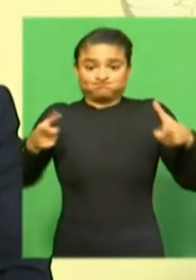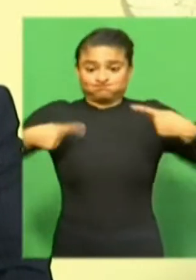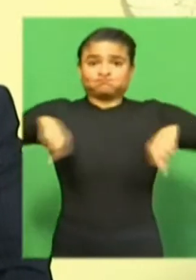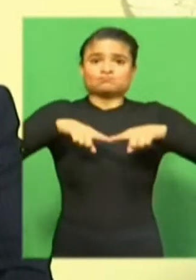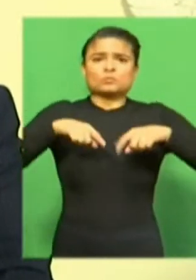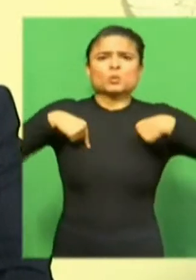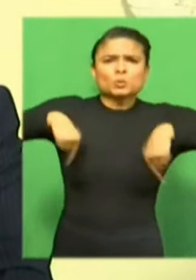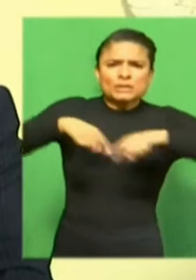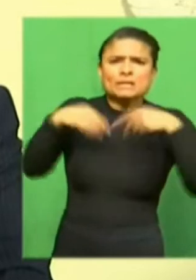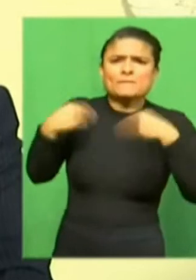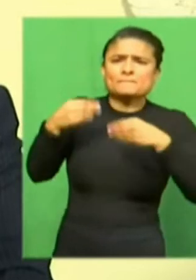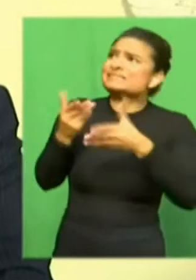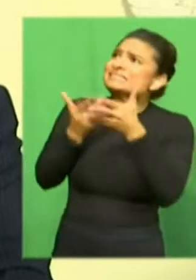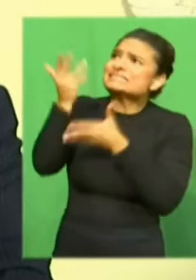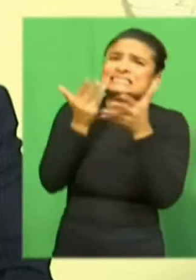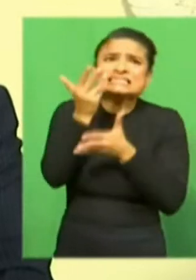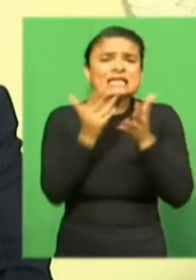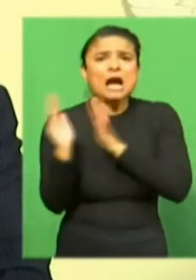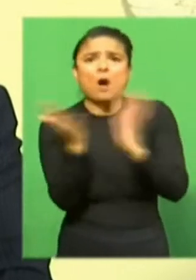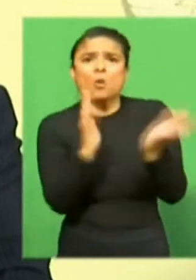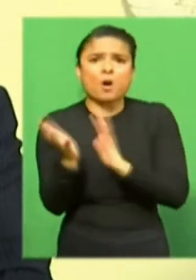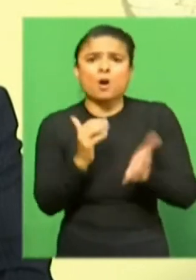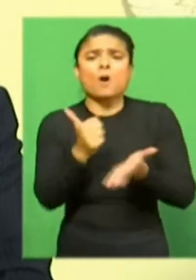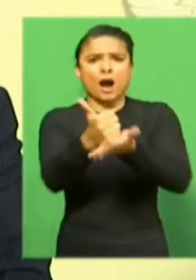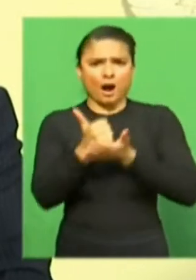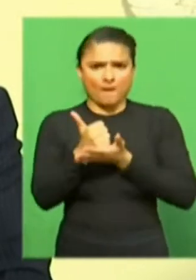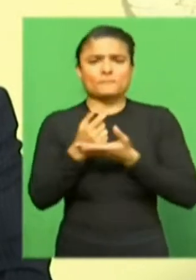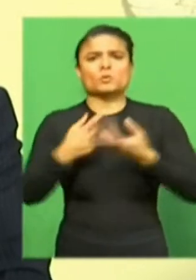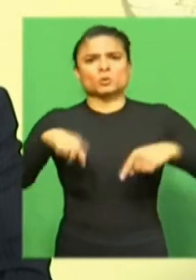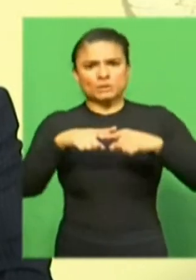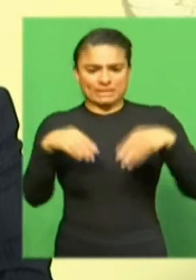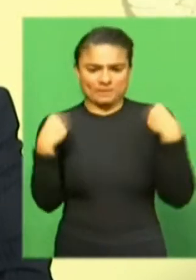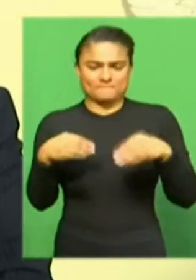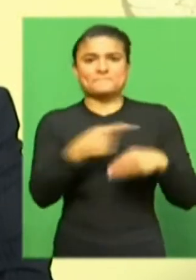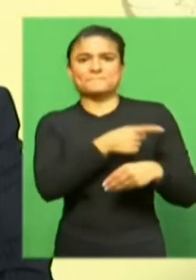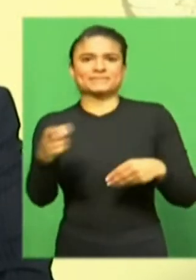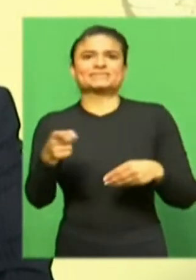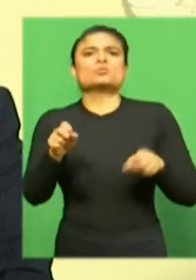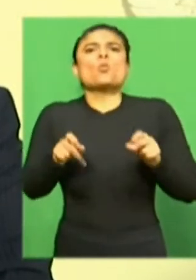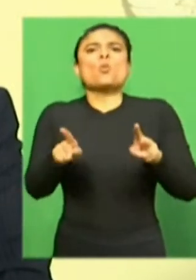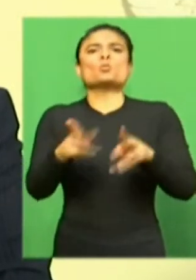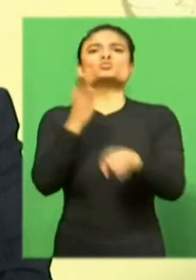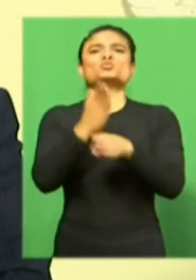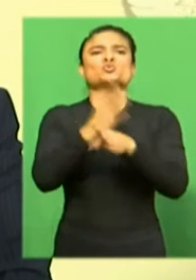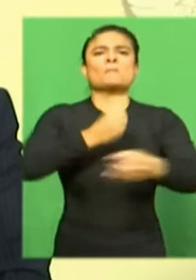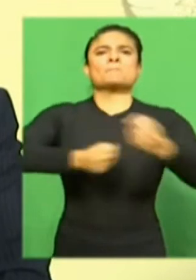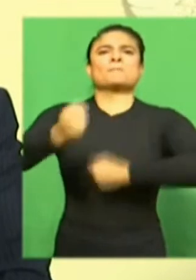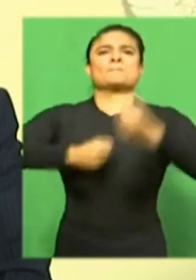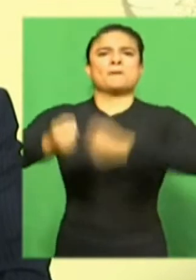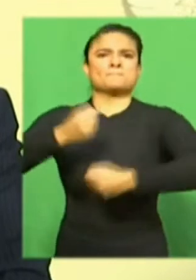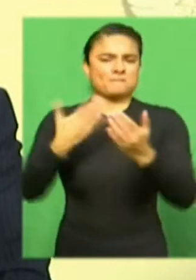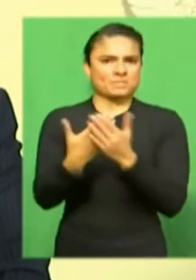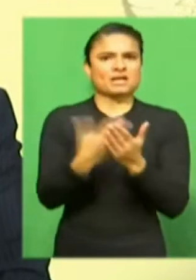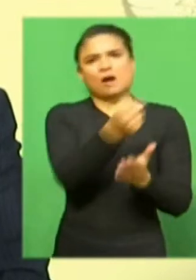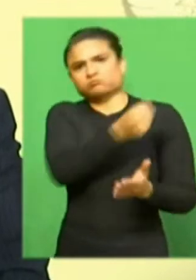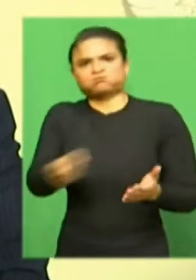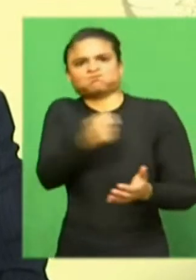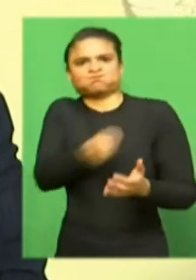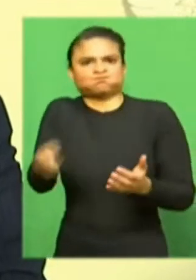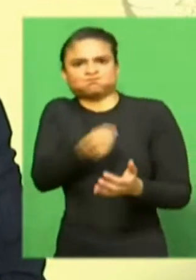enterprises, the job creation and eradication of hunger and poverty.